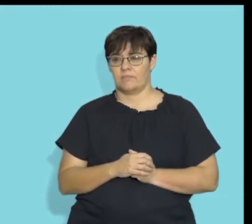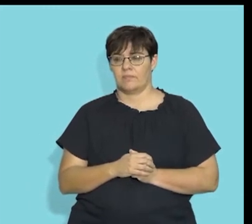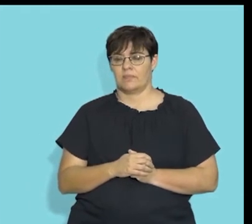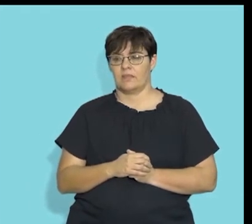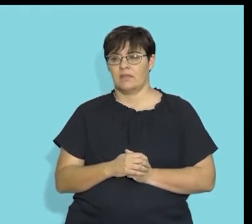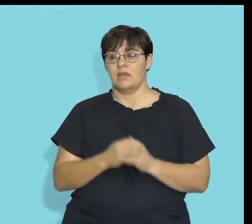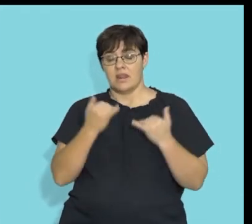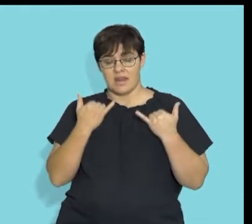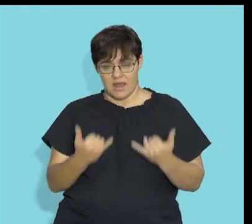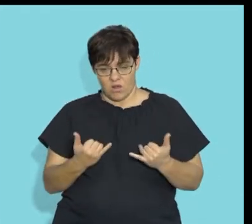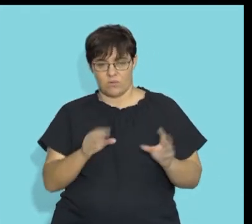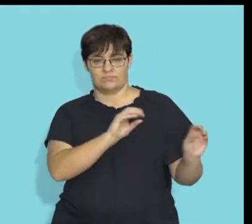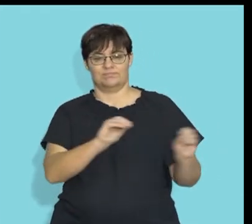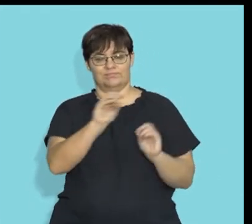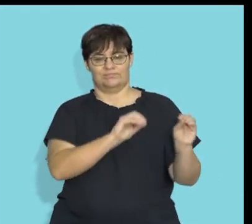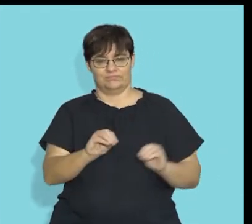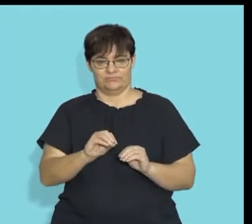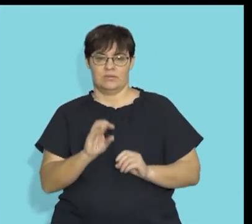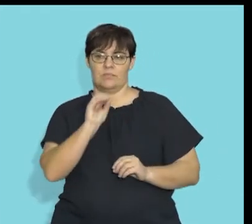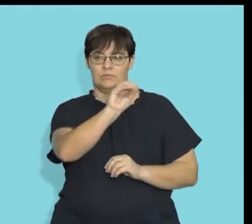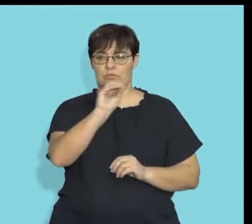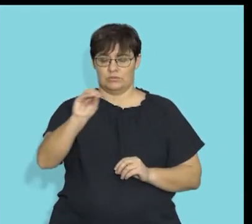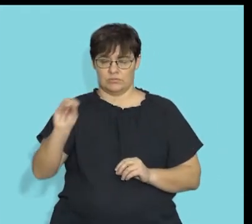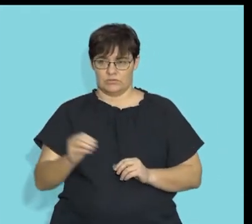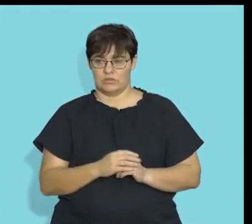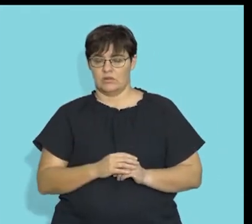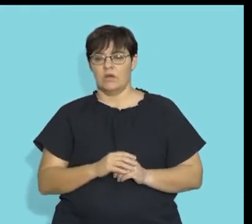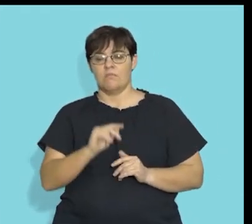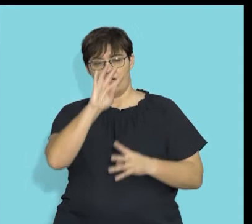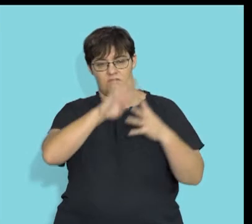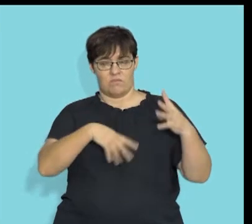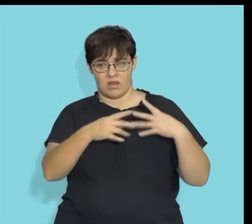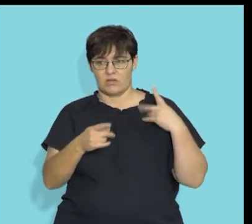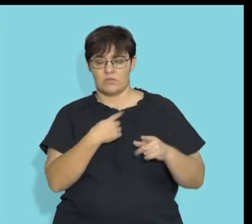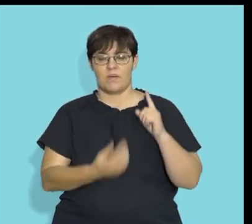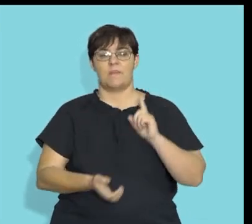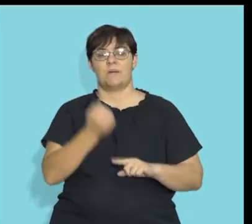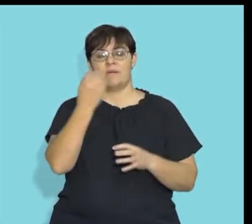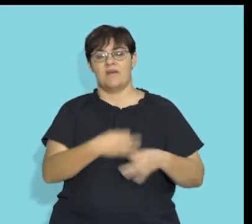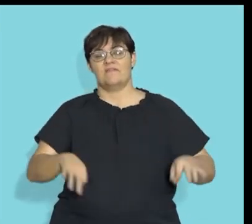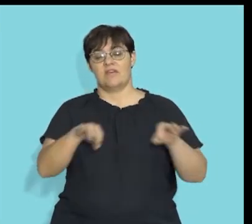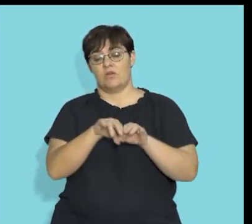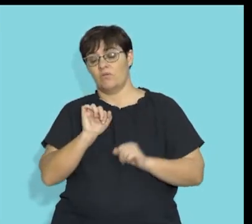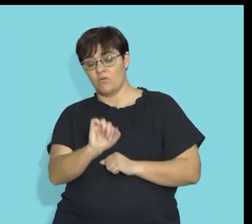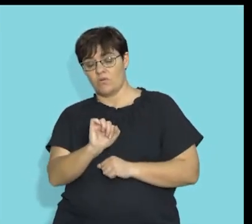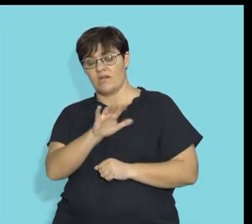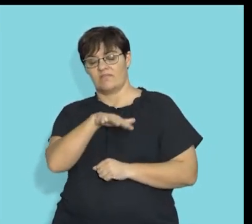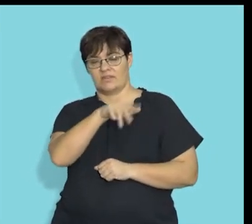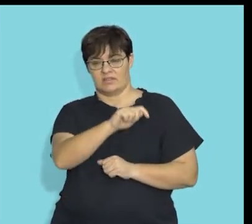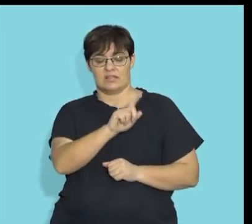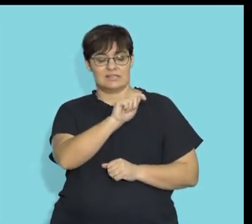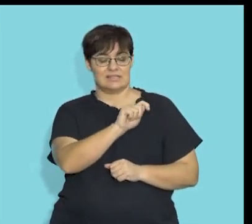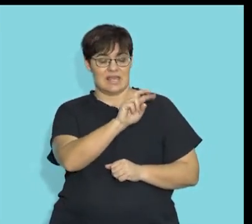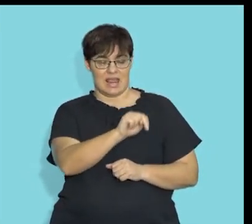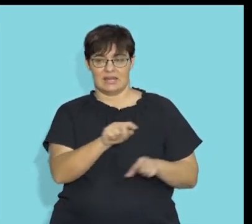on. Now I can substitute into my actual formula to determine the value of the 15th term.